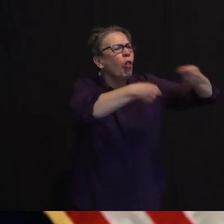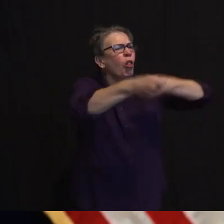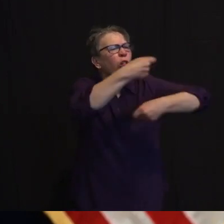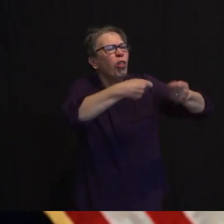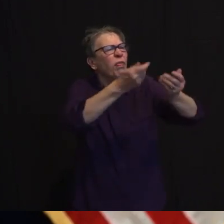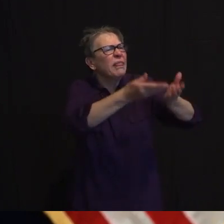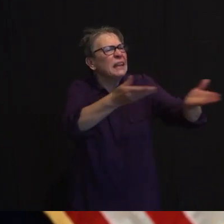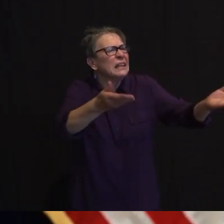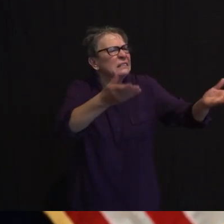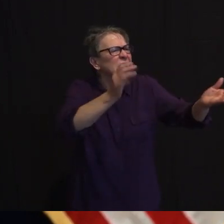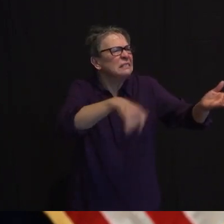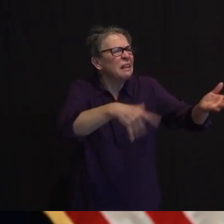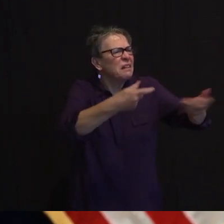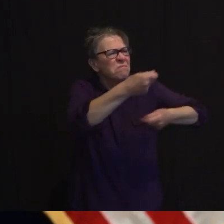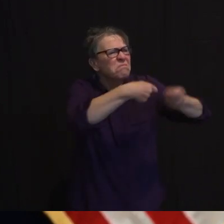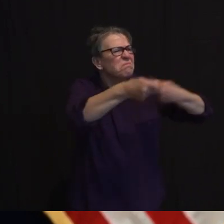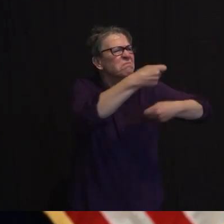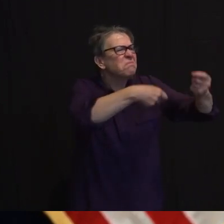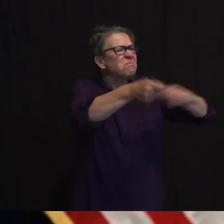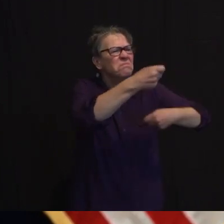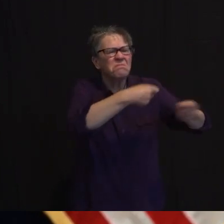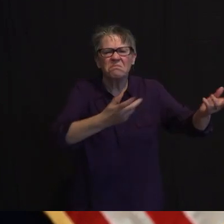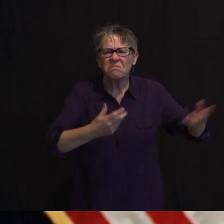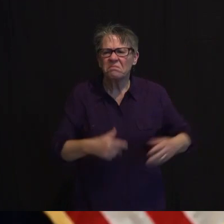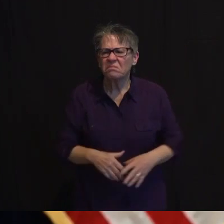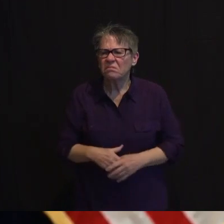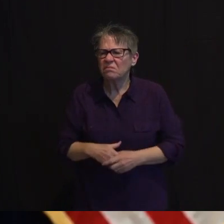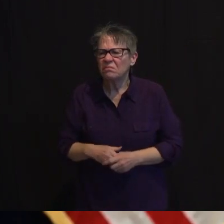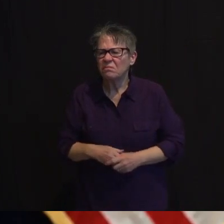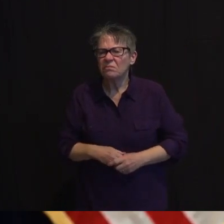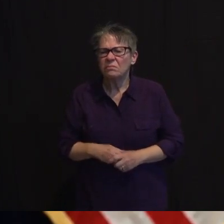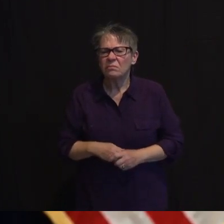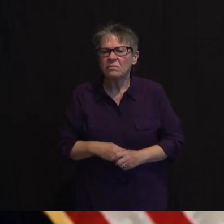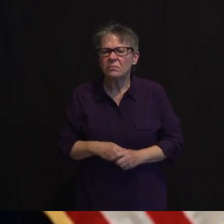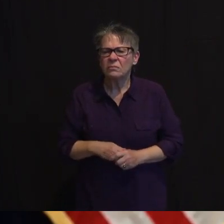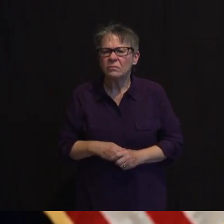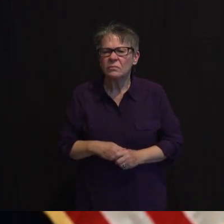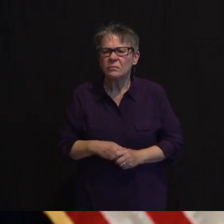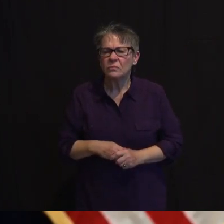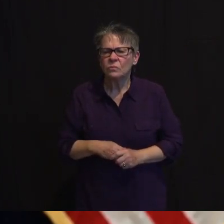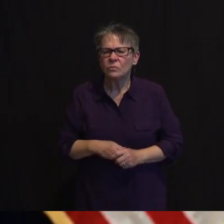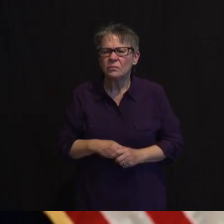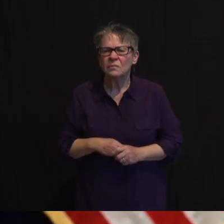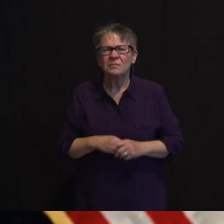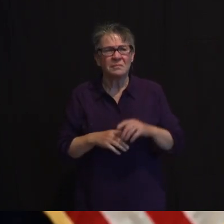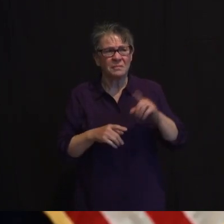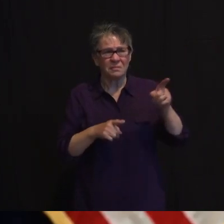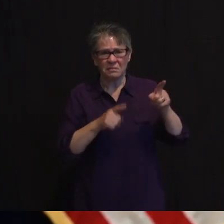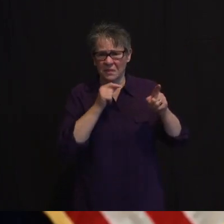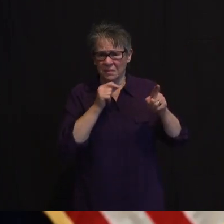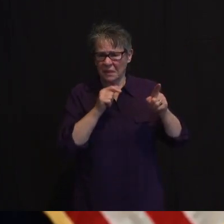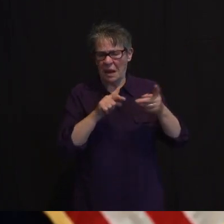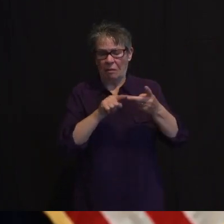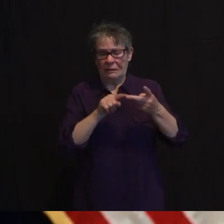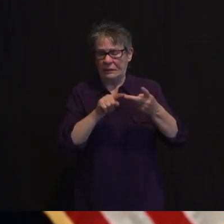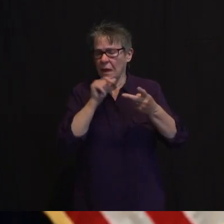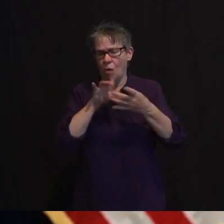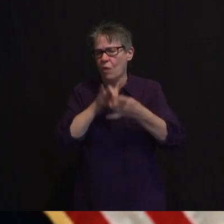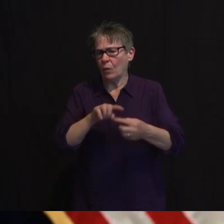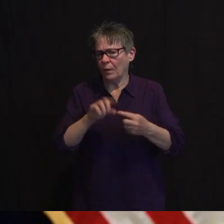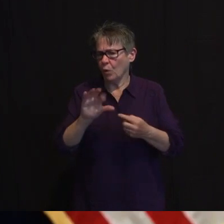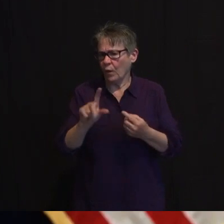on the ballot, do you think that he should pull himself out of the race and off of the ballot as the titular head of the New Jersey Democratic Party? So